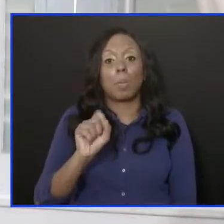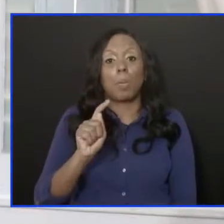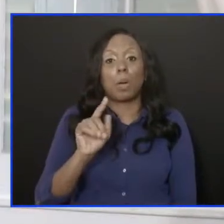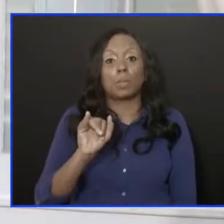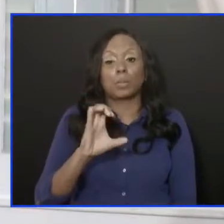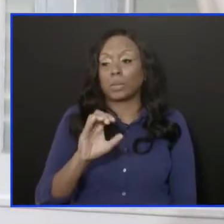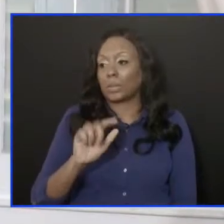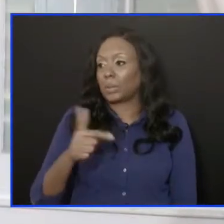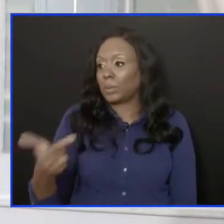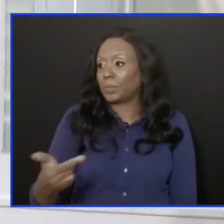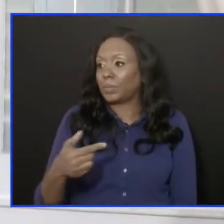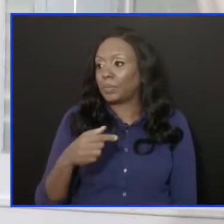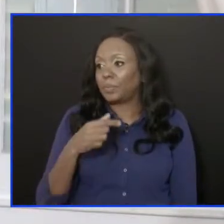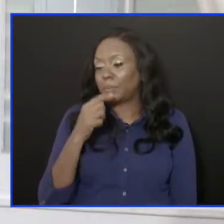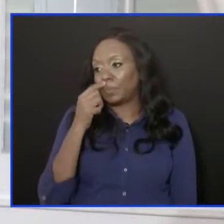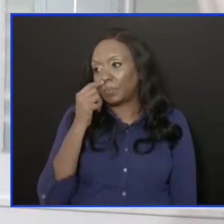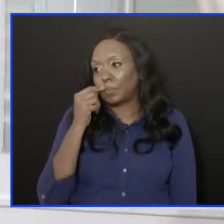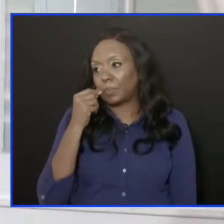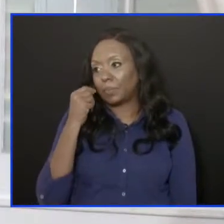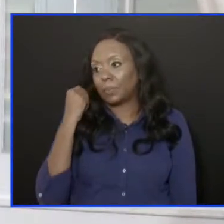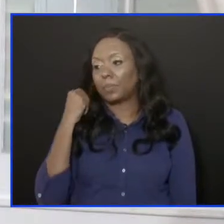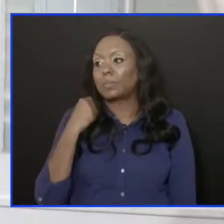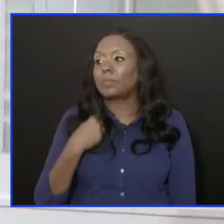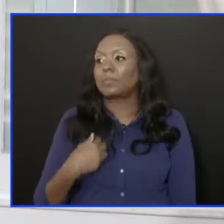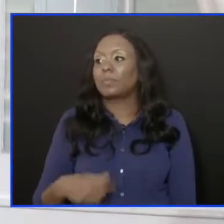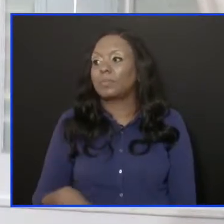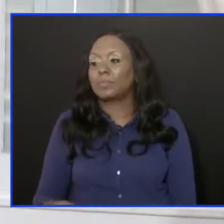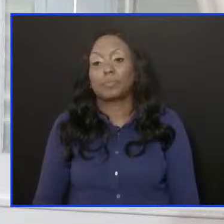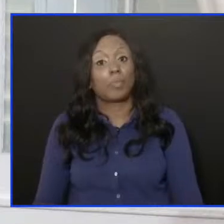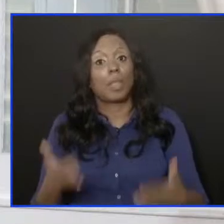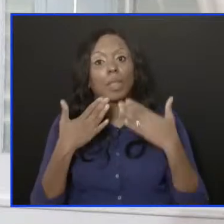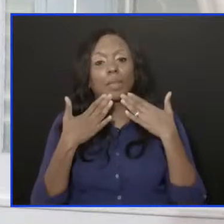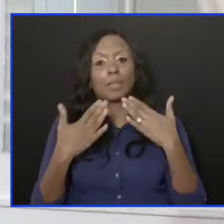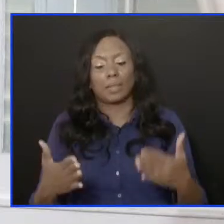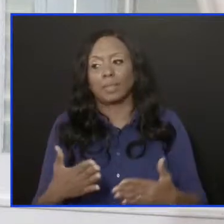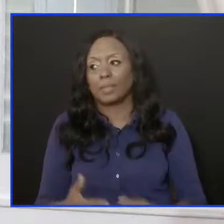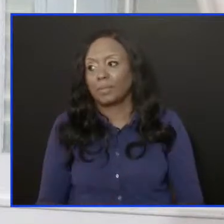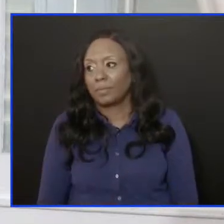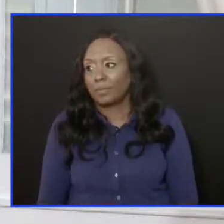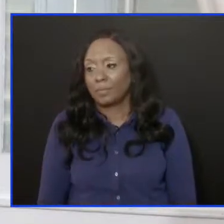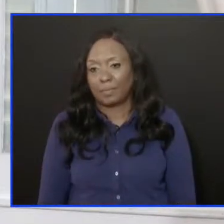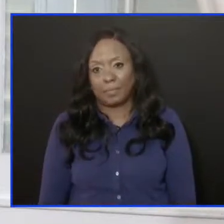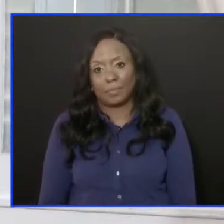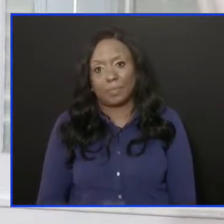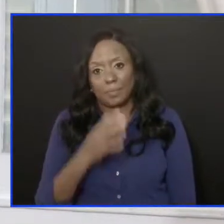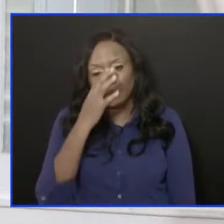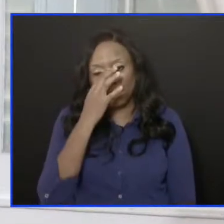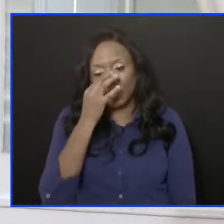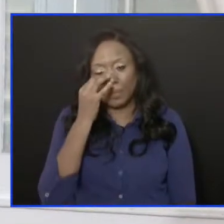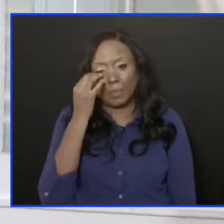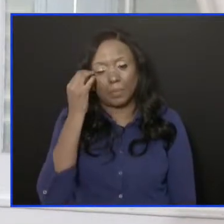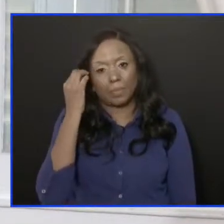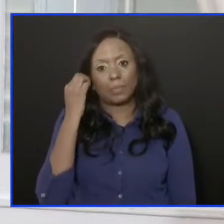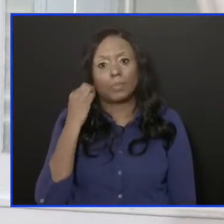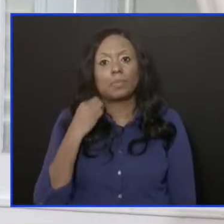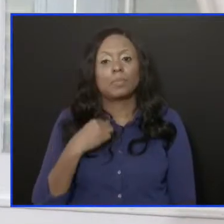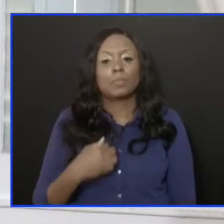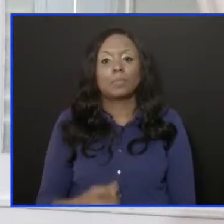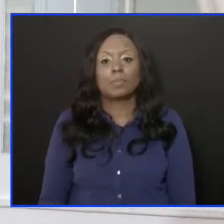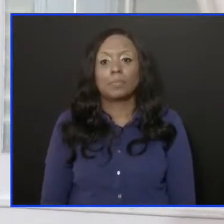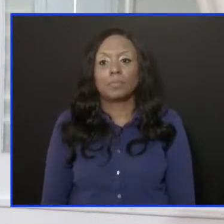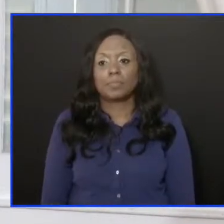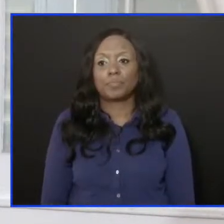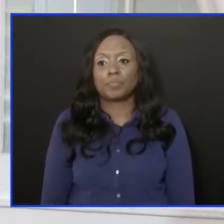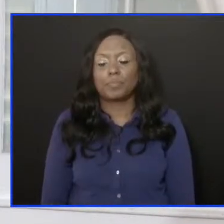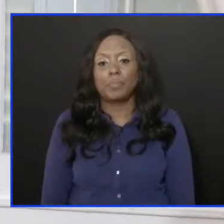Thank you very much. One of the things that I had decided today not to do really was to go into